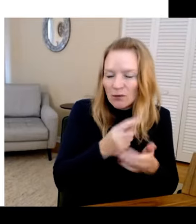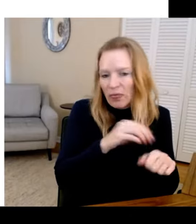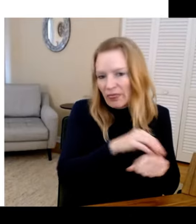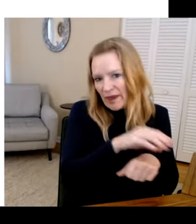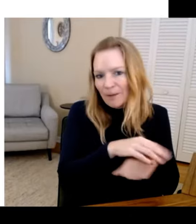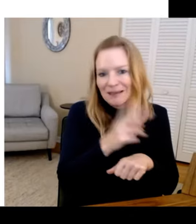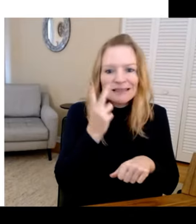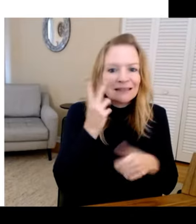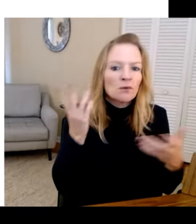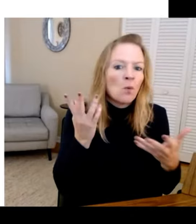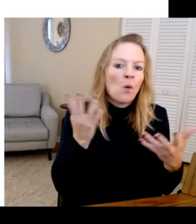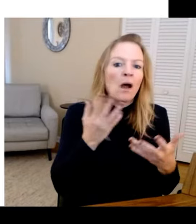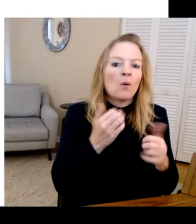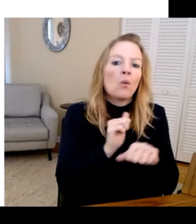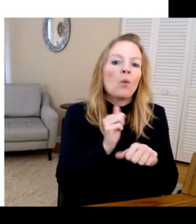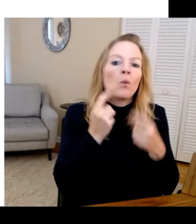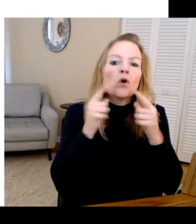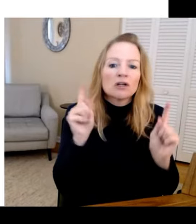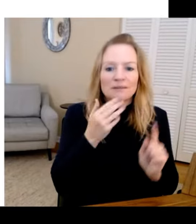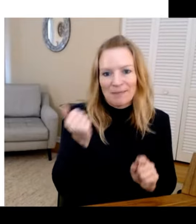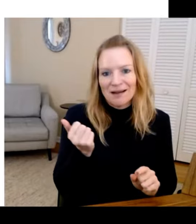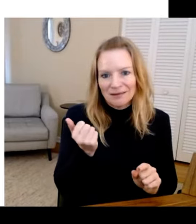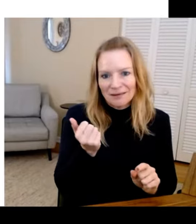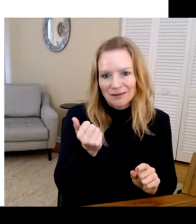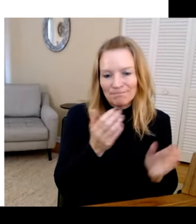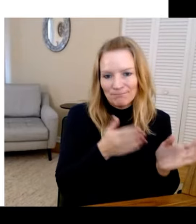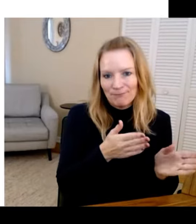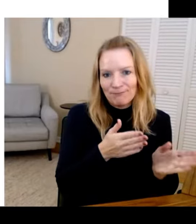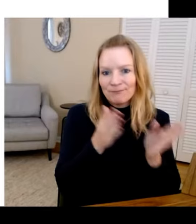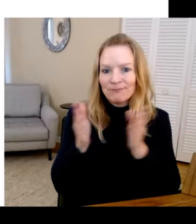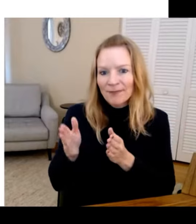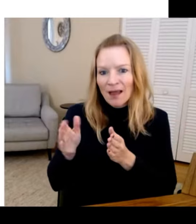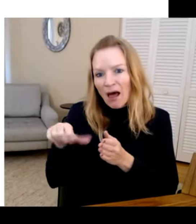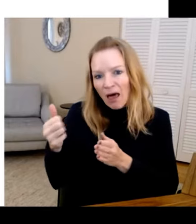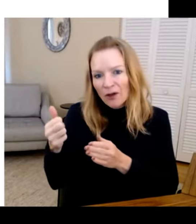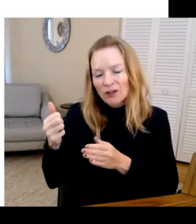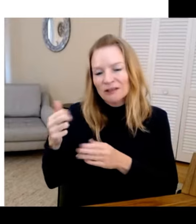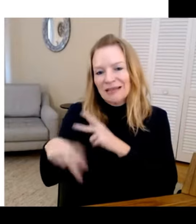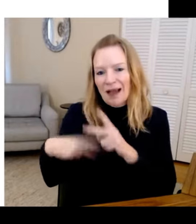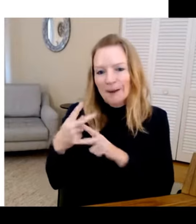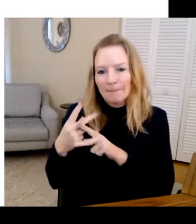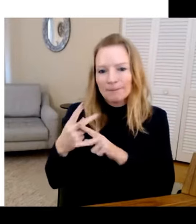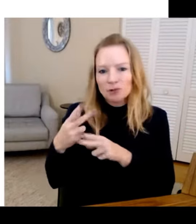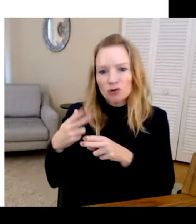of therapies, counseling, to see what will work best.